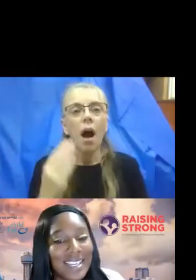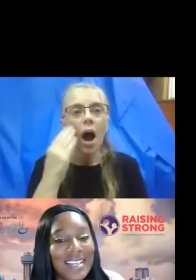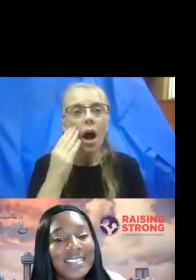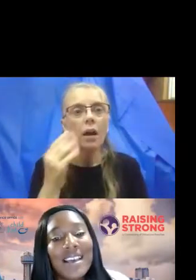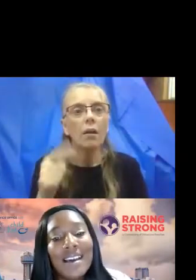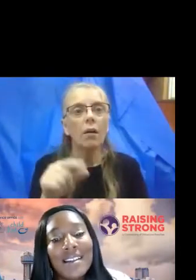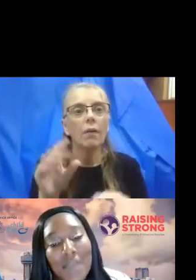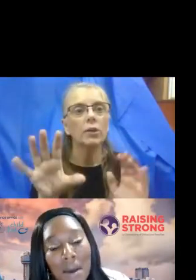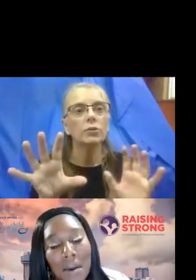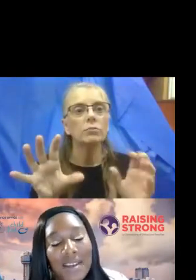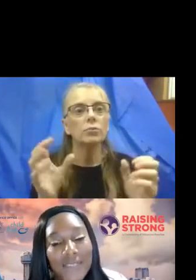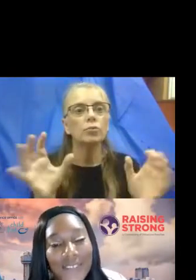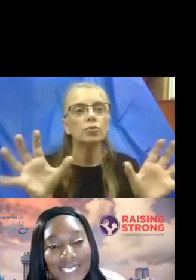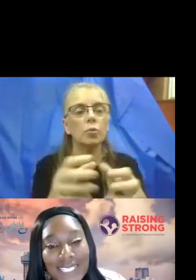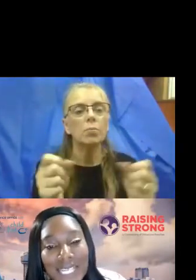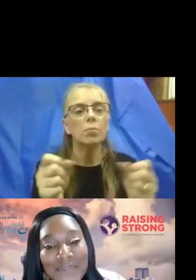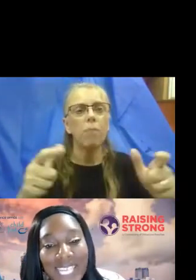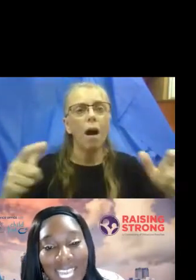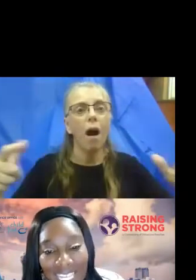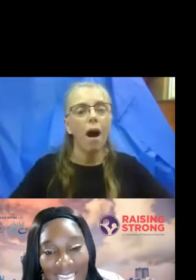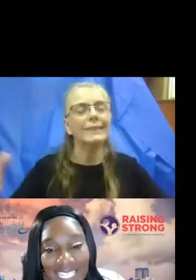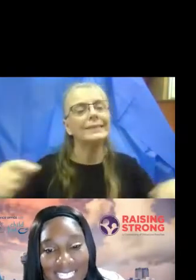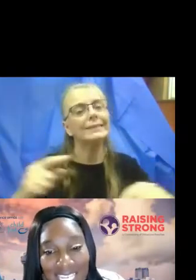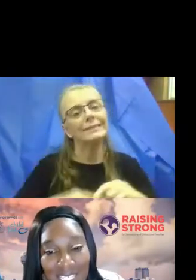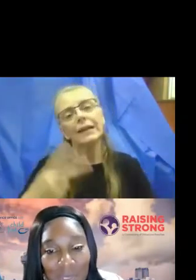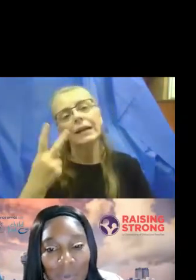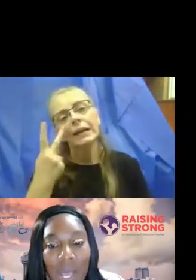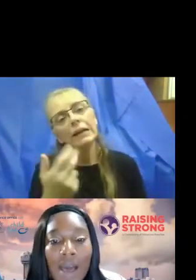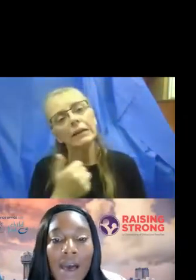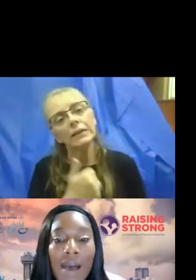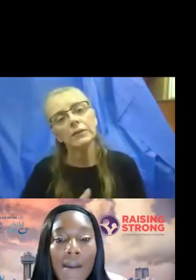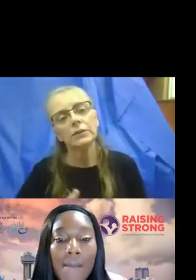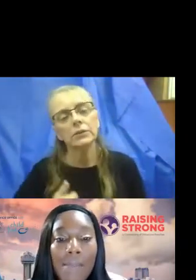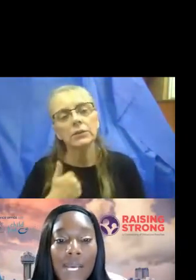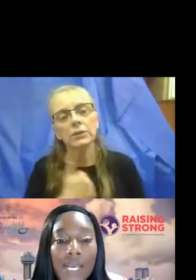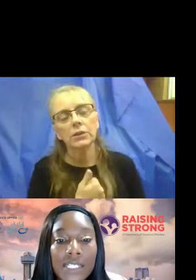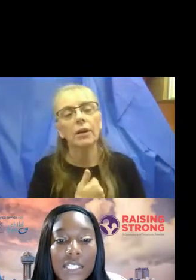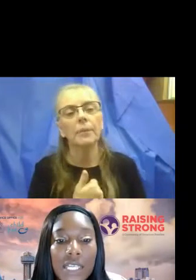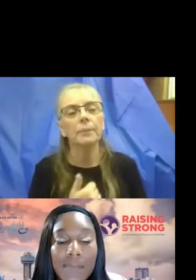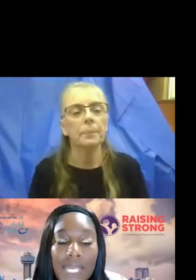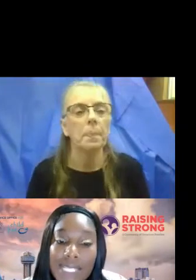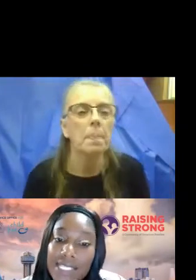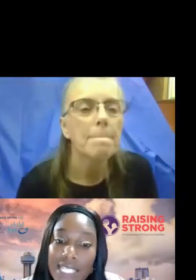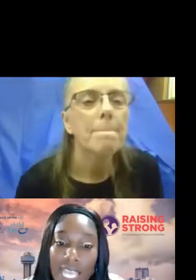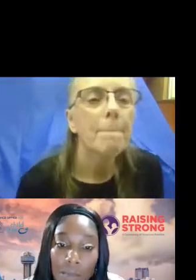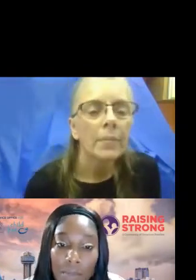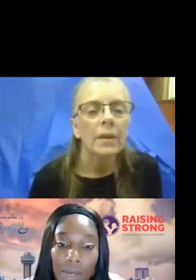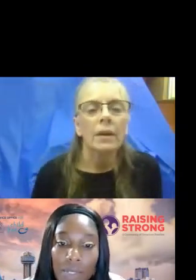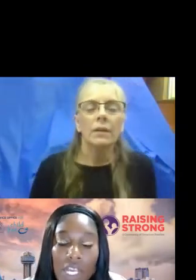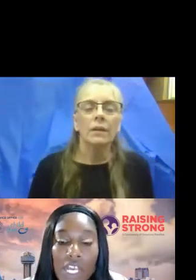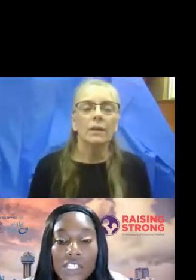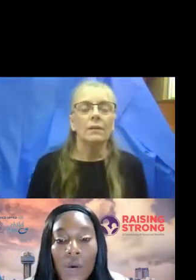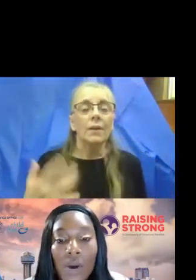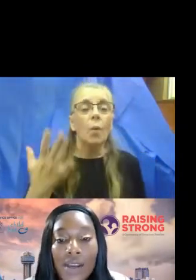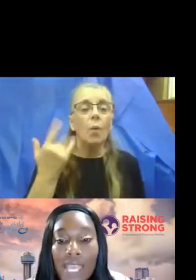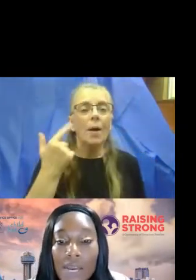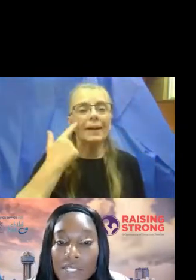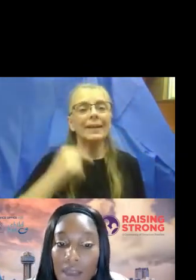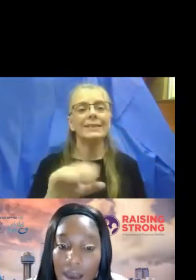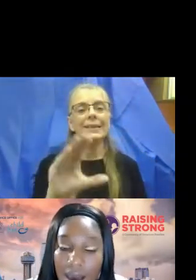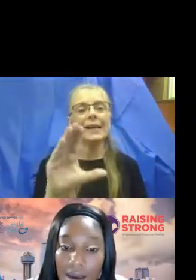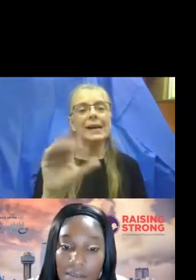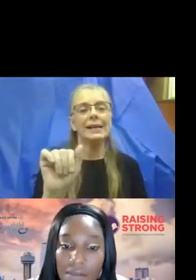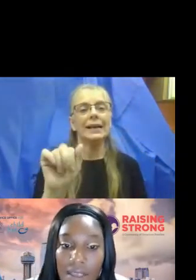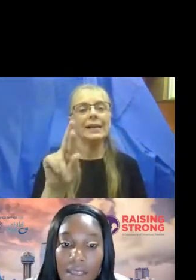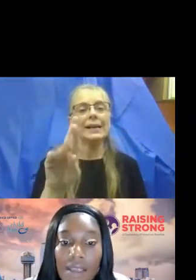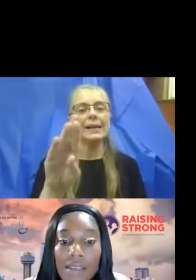y'all see us? No, unfortunately, we cannot see you, but because it's in camera mode. So our cameras